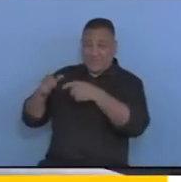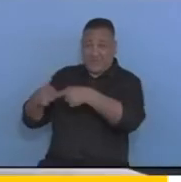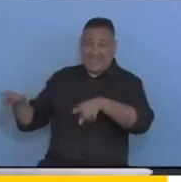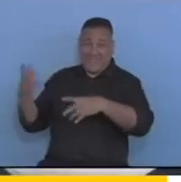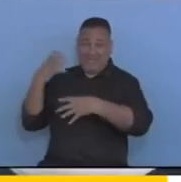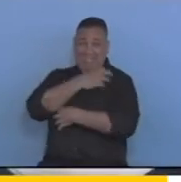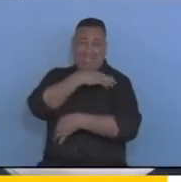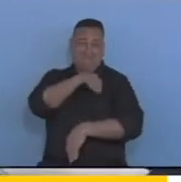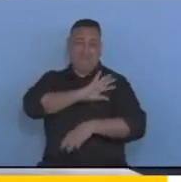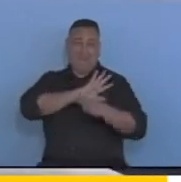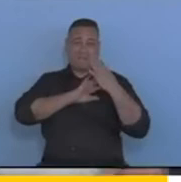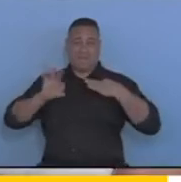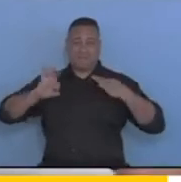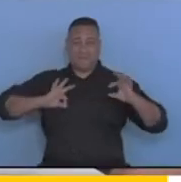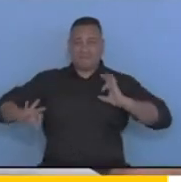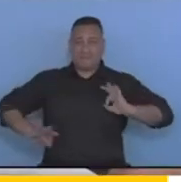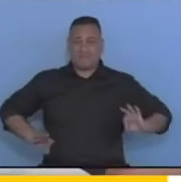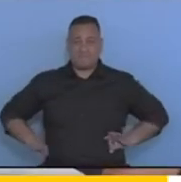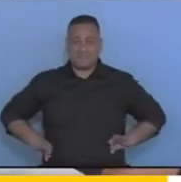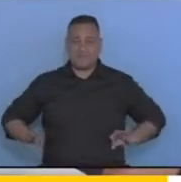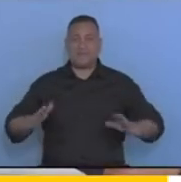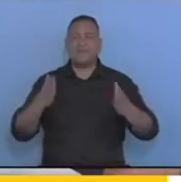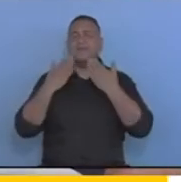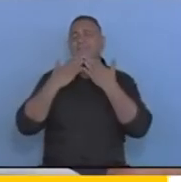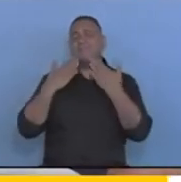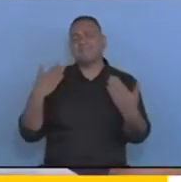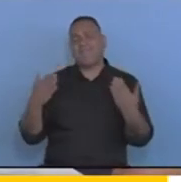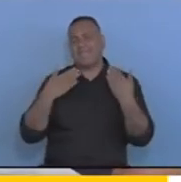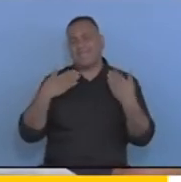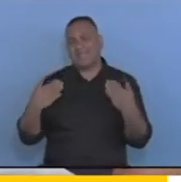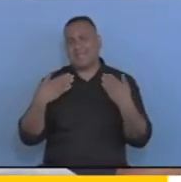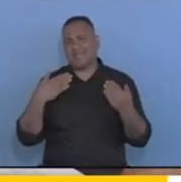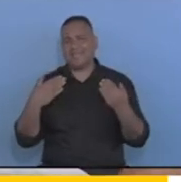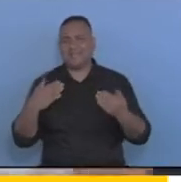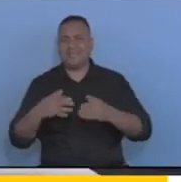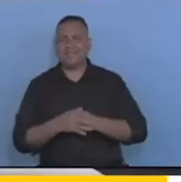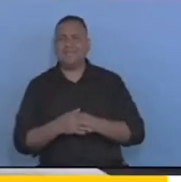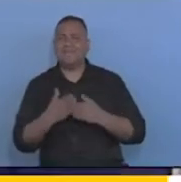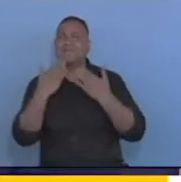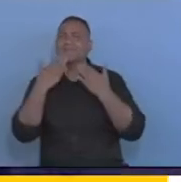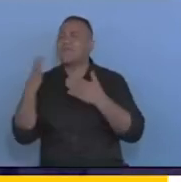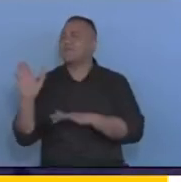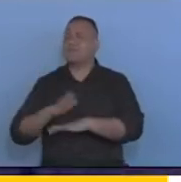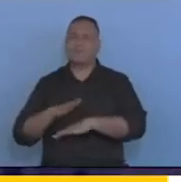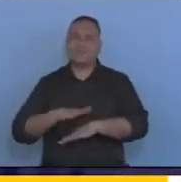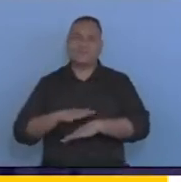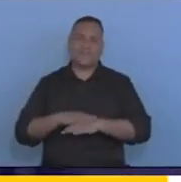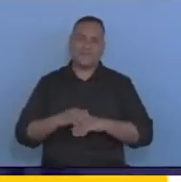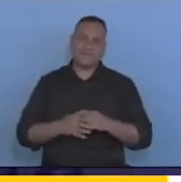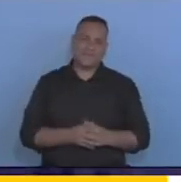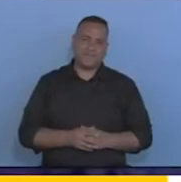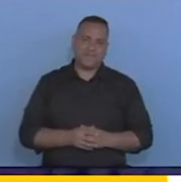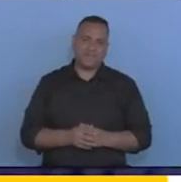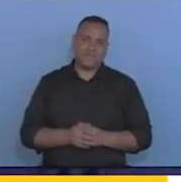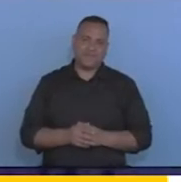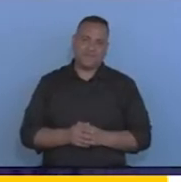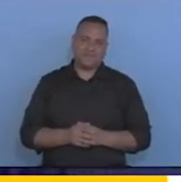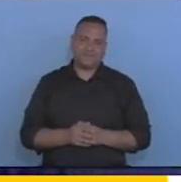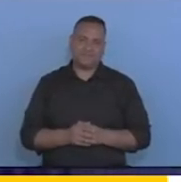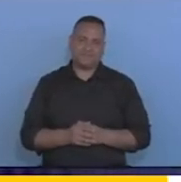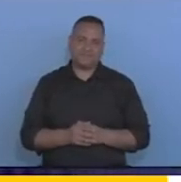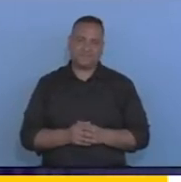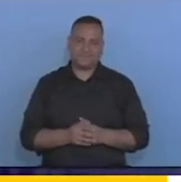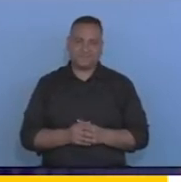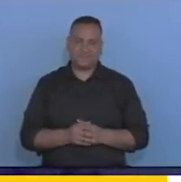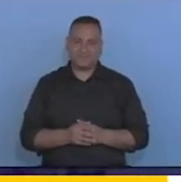Thank you, Brenda. Mr. Brenda, thank you so much for your time. Absolutely, thank you for your time. All the best. Brenda, Brenda, everybody.